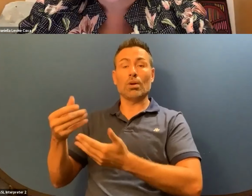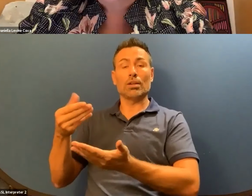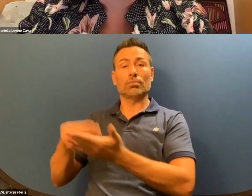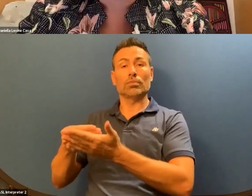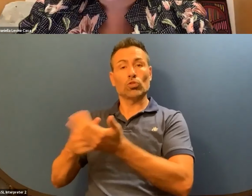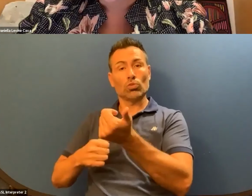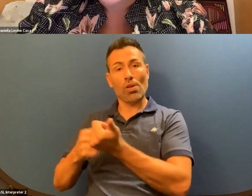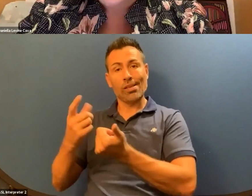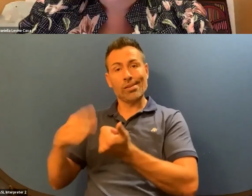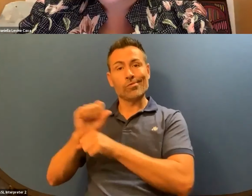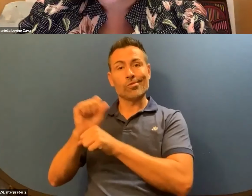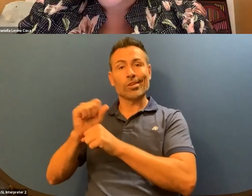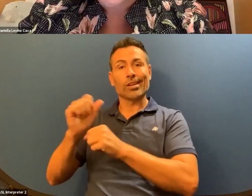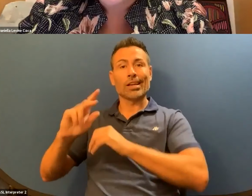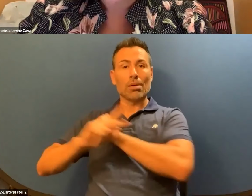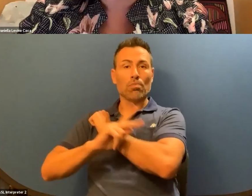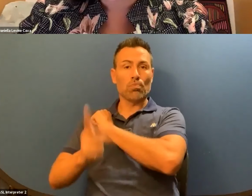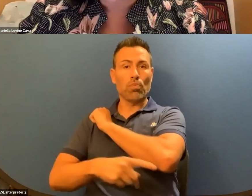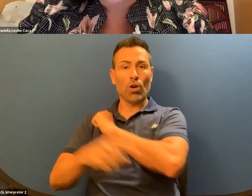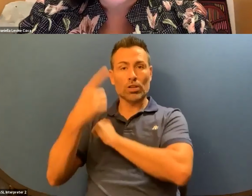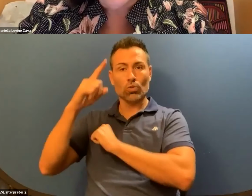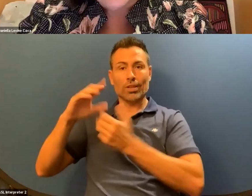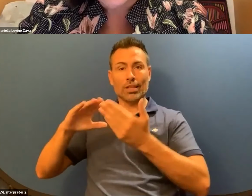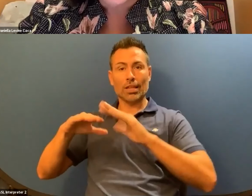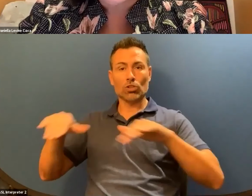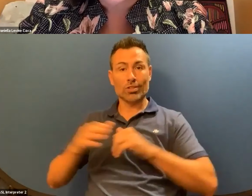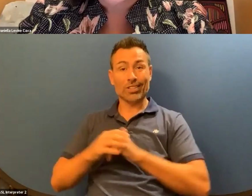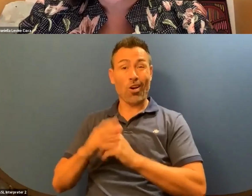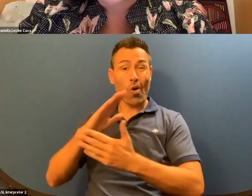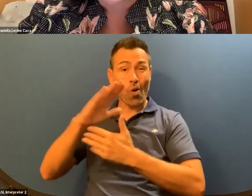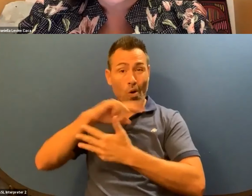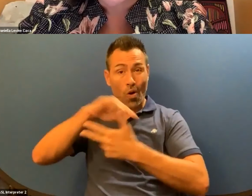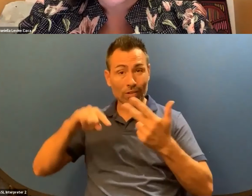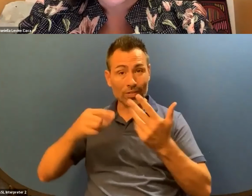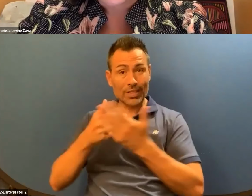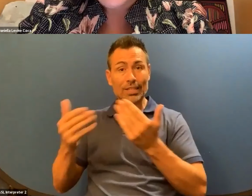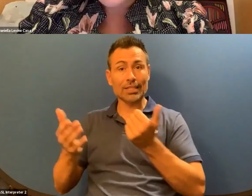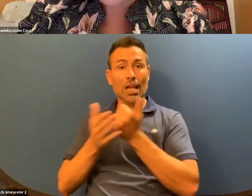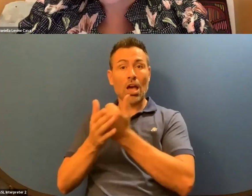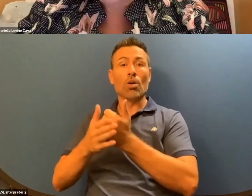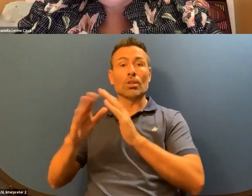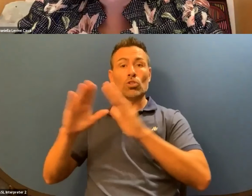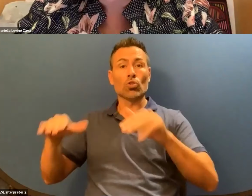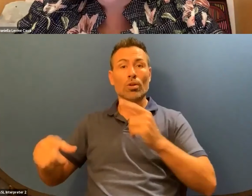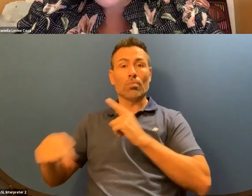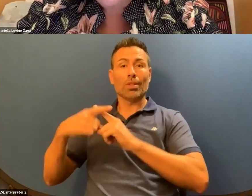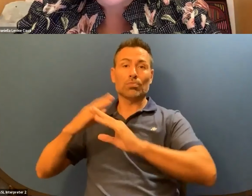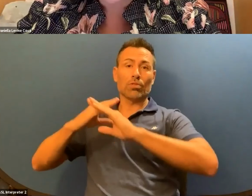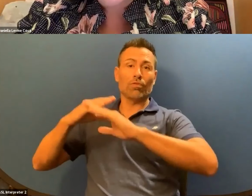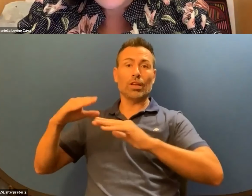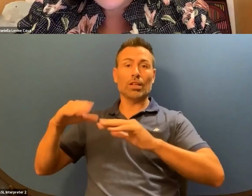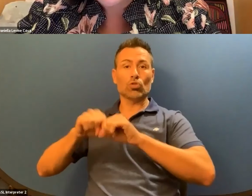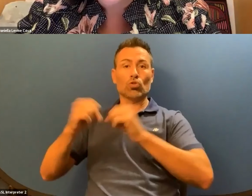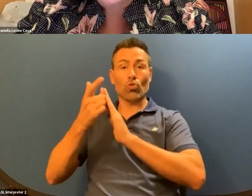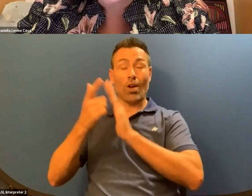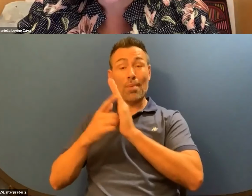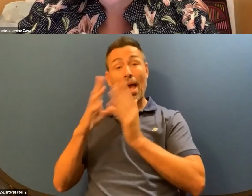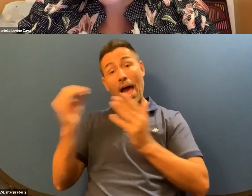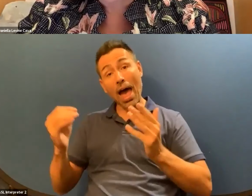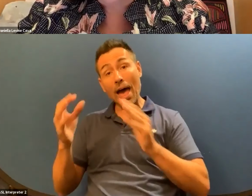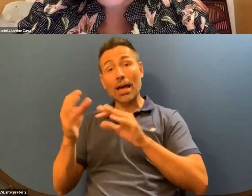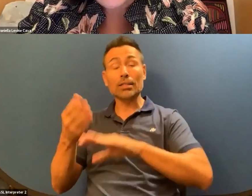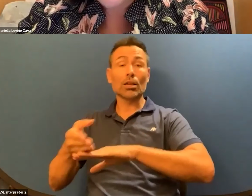not only help the children and prevent crime, but also improve relations between the police and community. I was delighted last Friday to